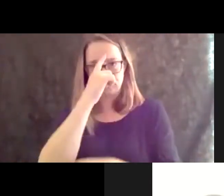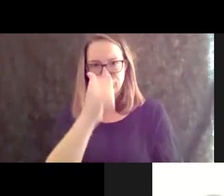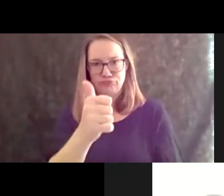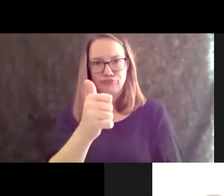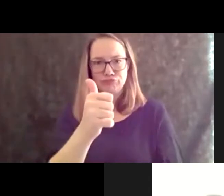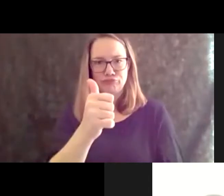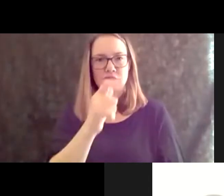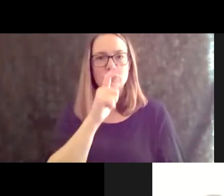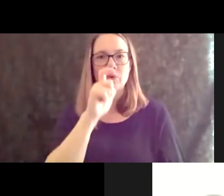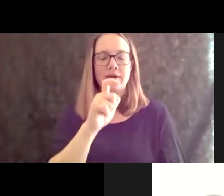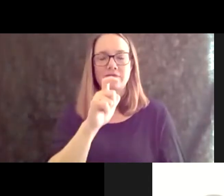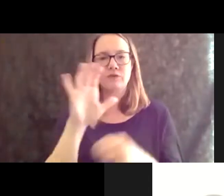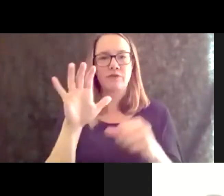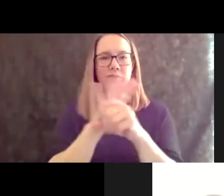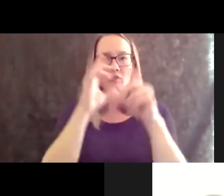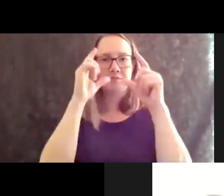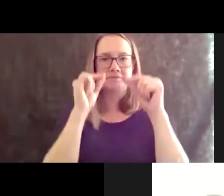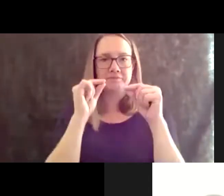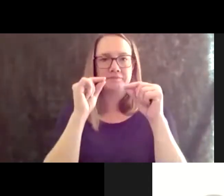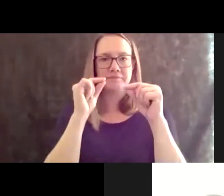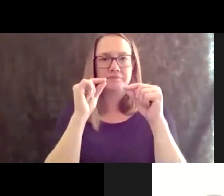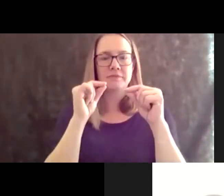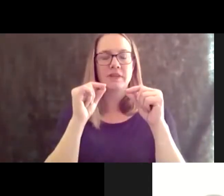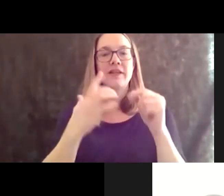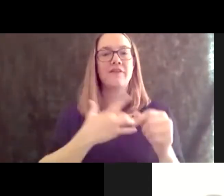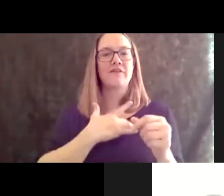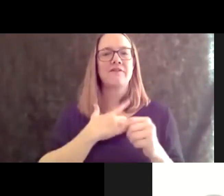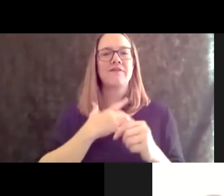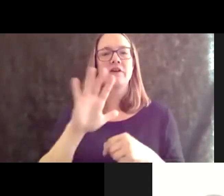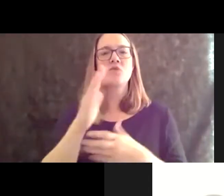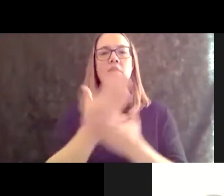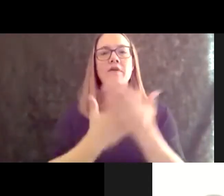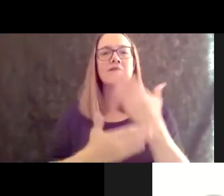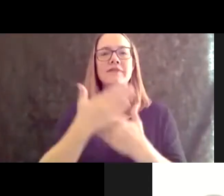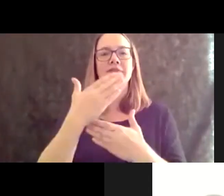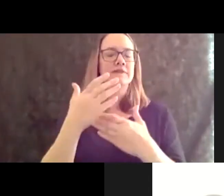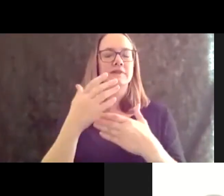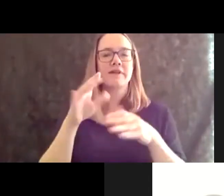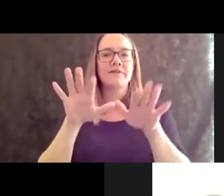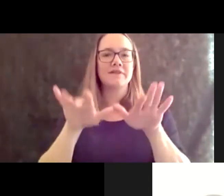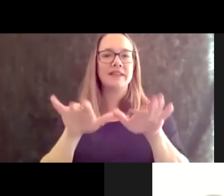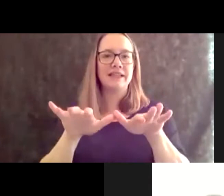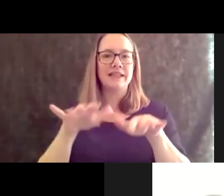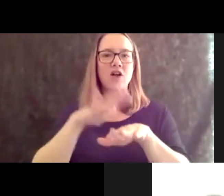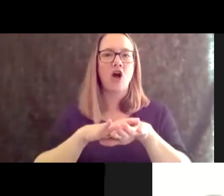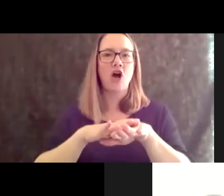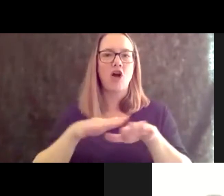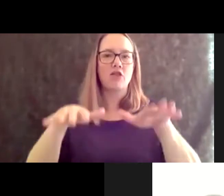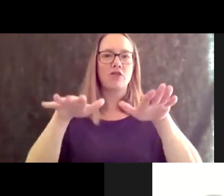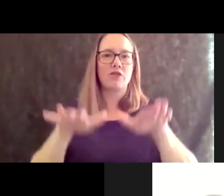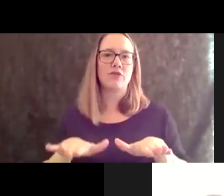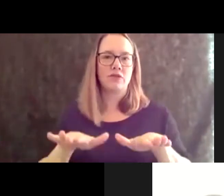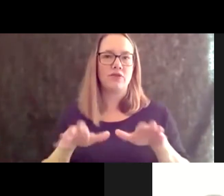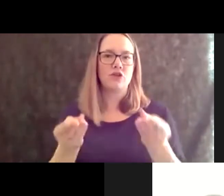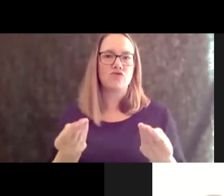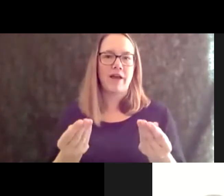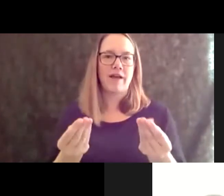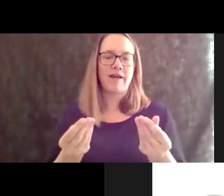just feel your feet on the earth, on the ground. And I'll invite you